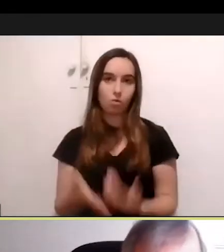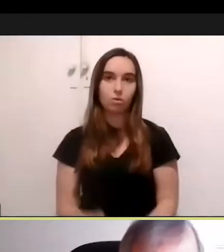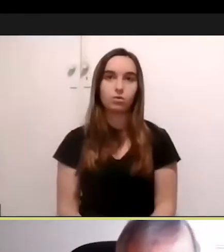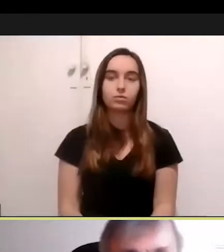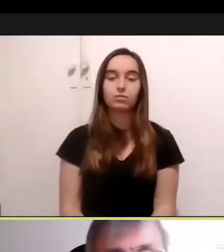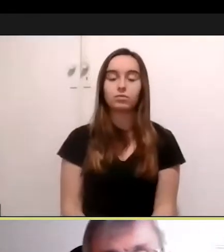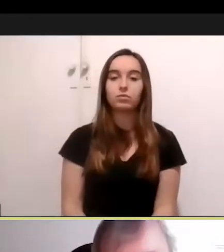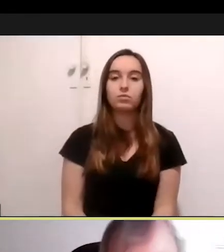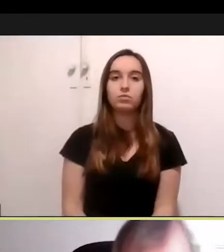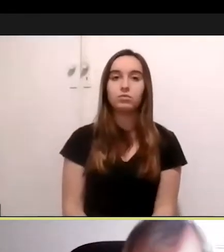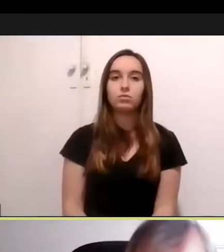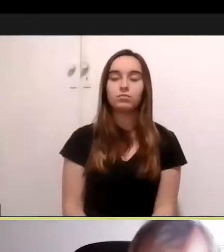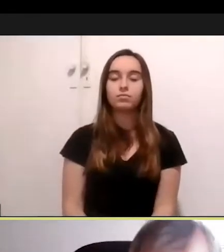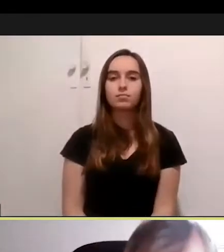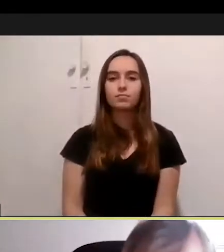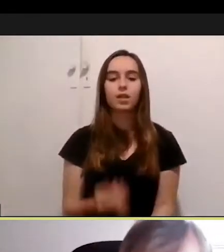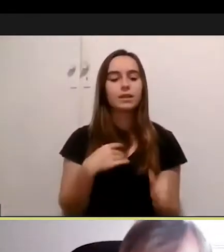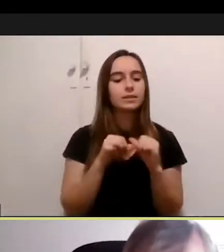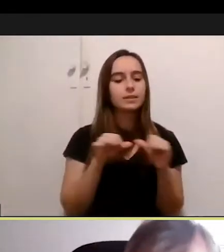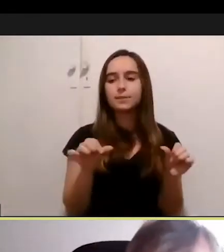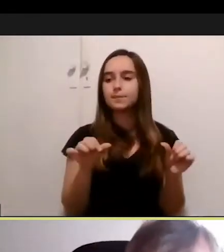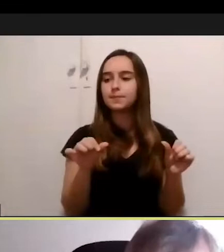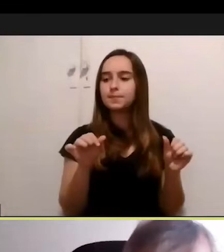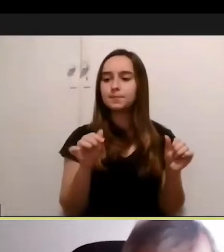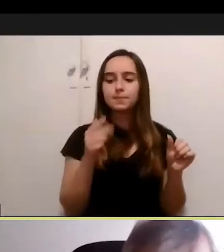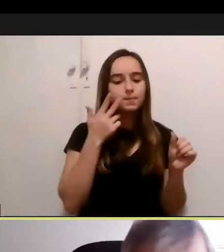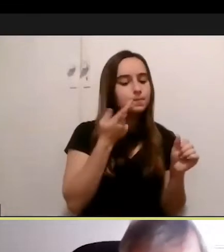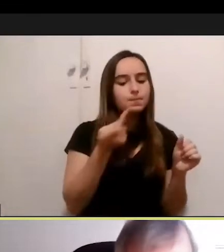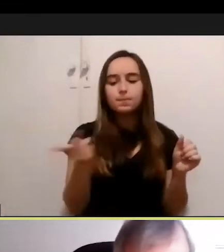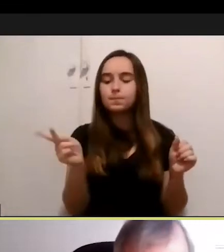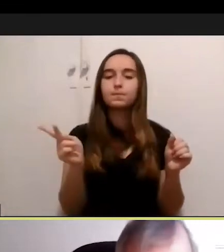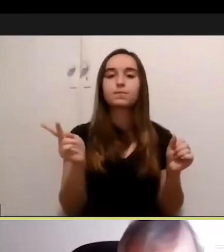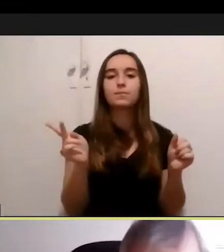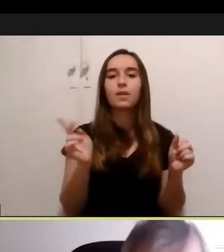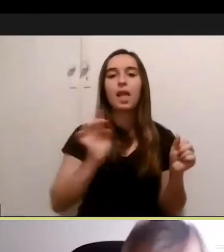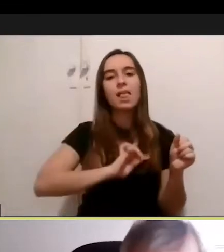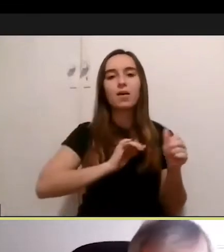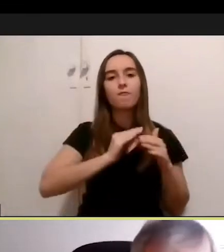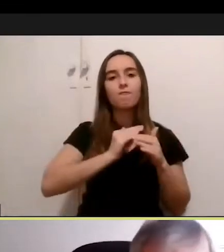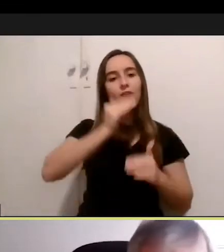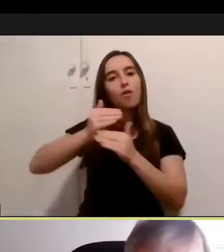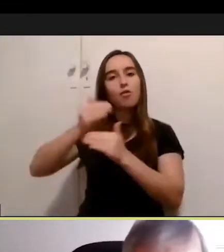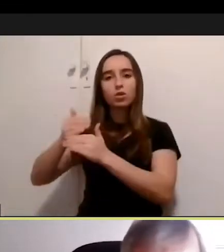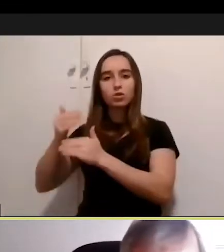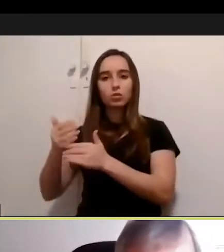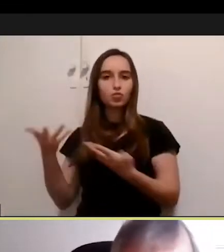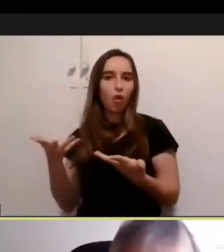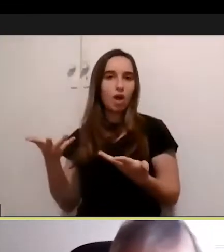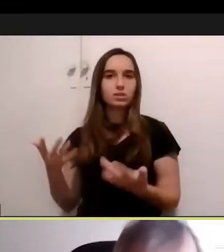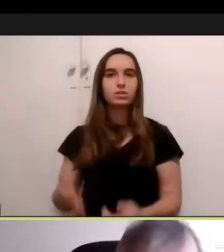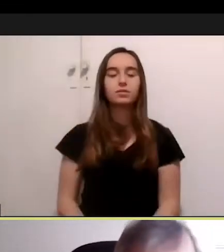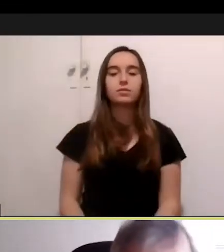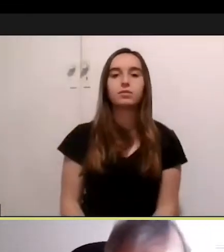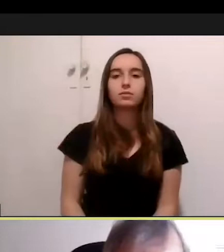And I started looking at various what become ethical barriers. So we have the says right and wrong.